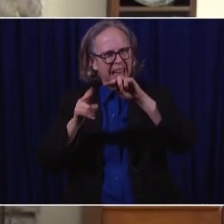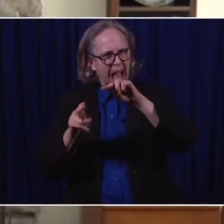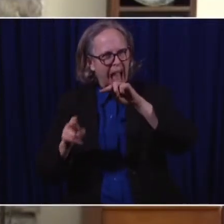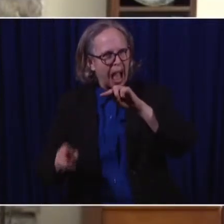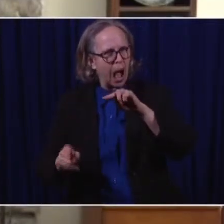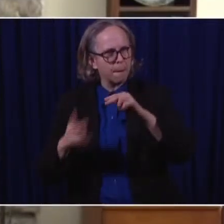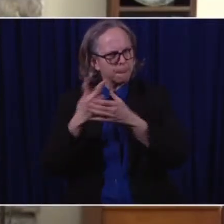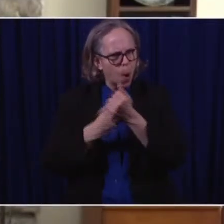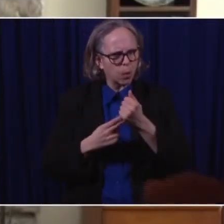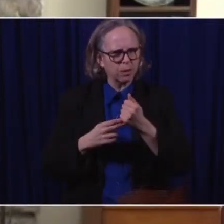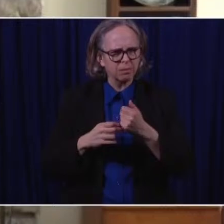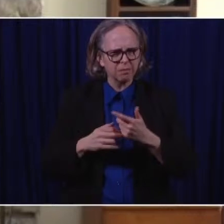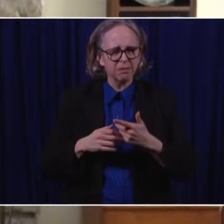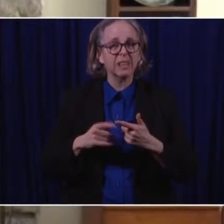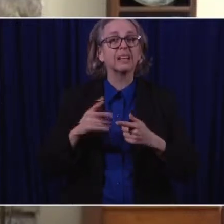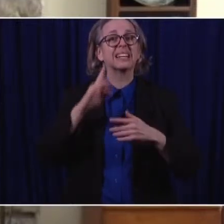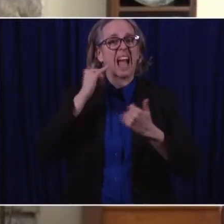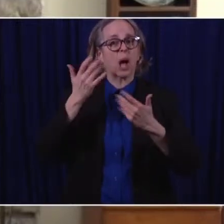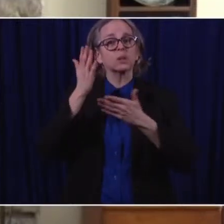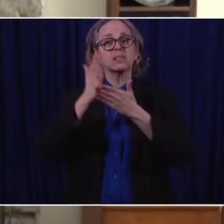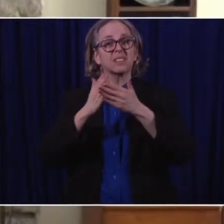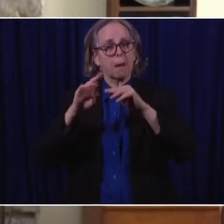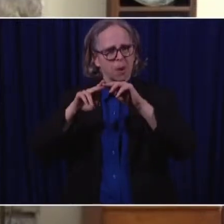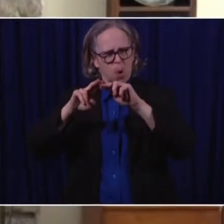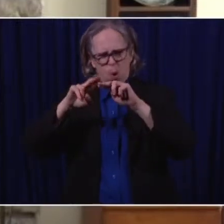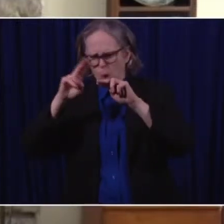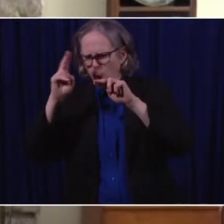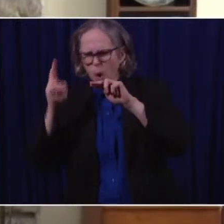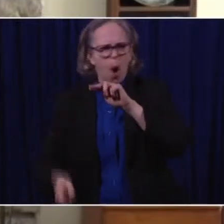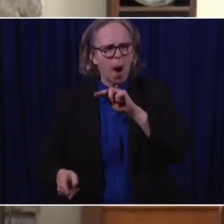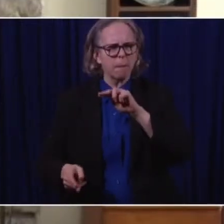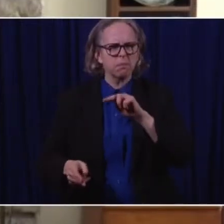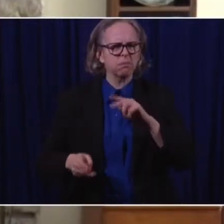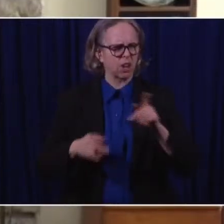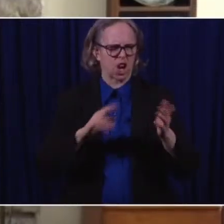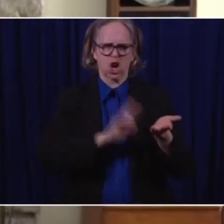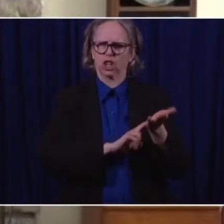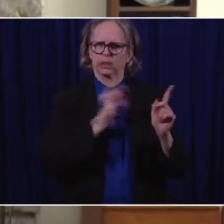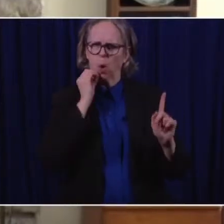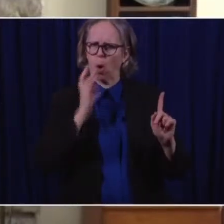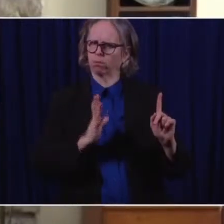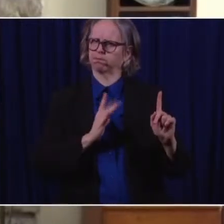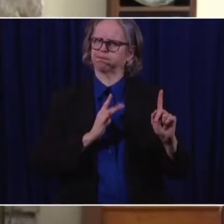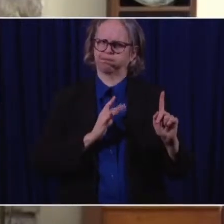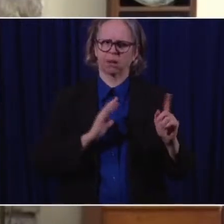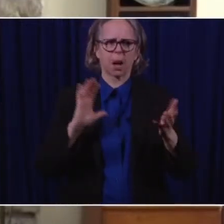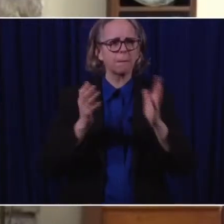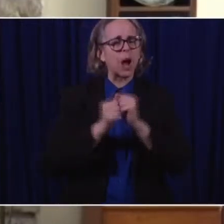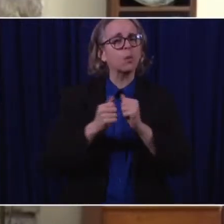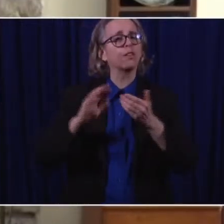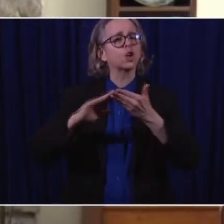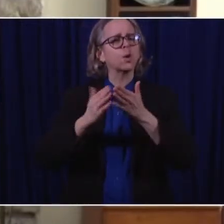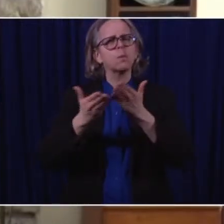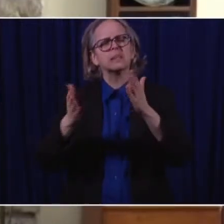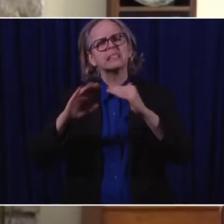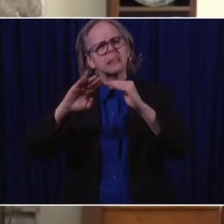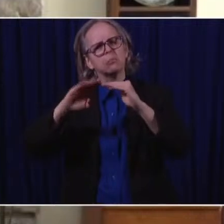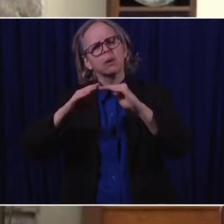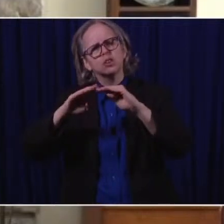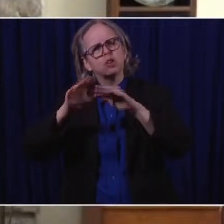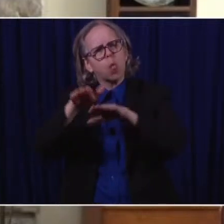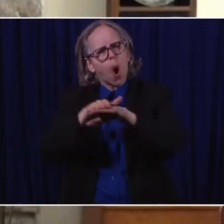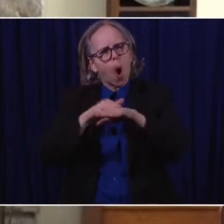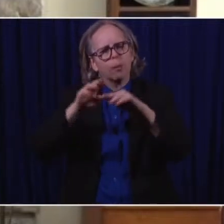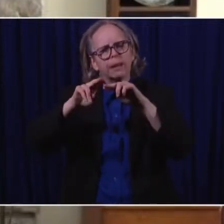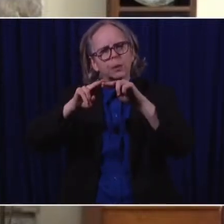this light blue that you see right here, has gone down much more